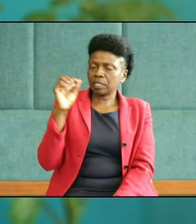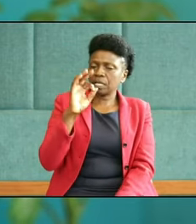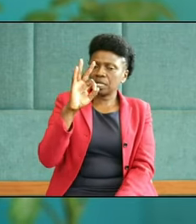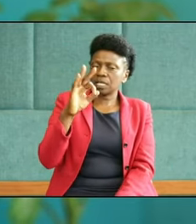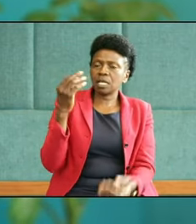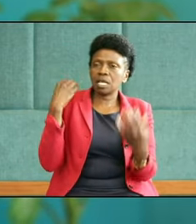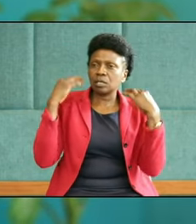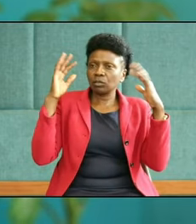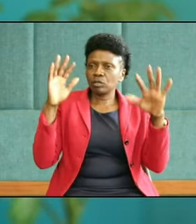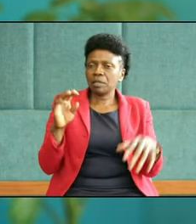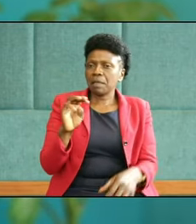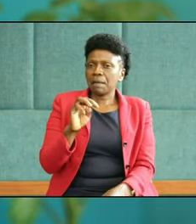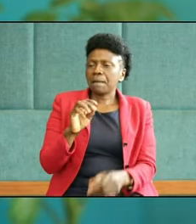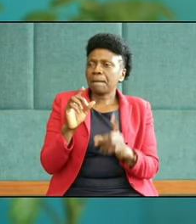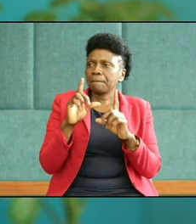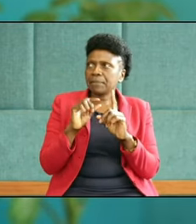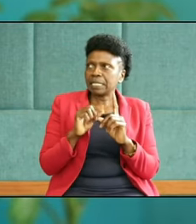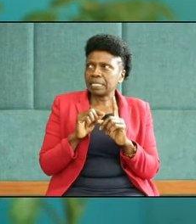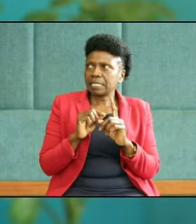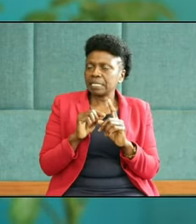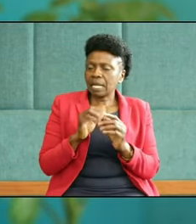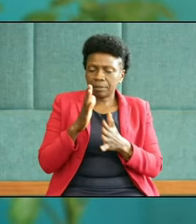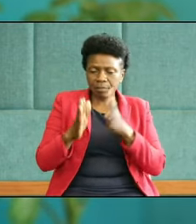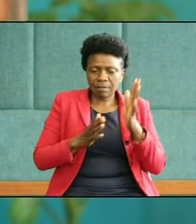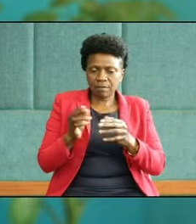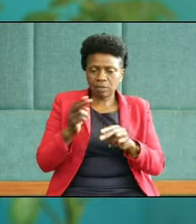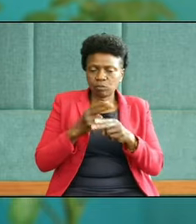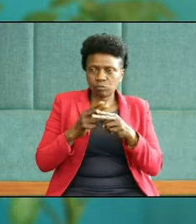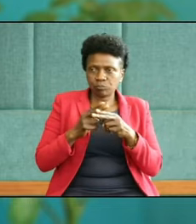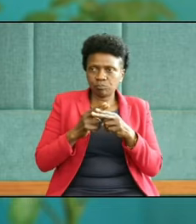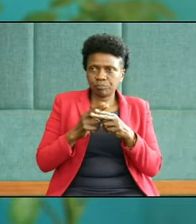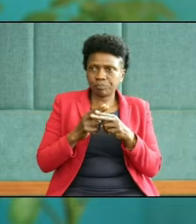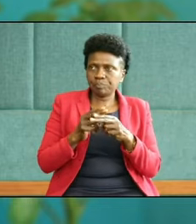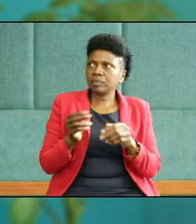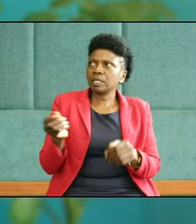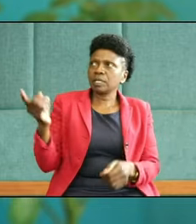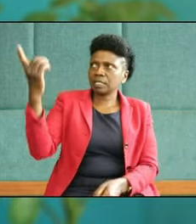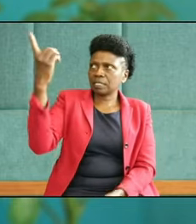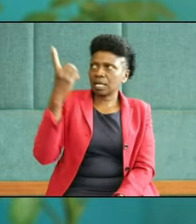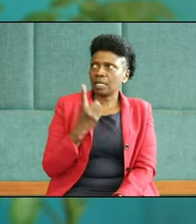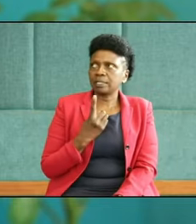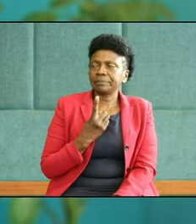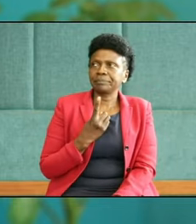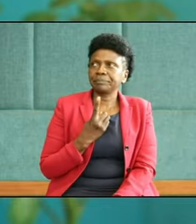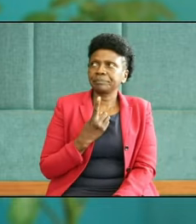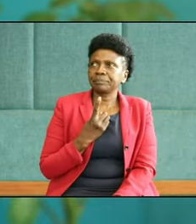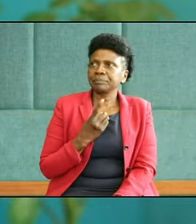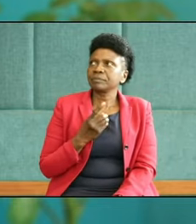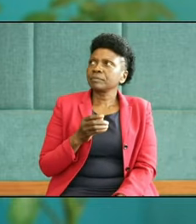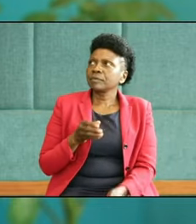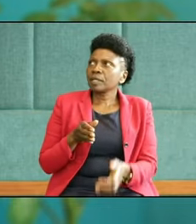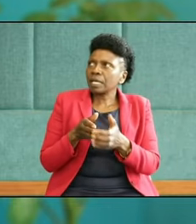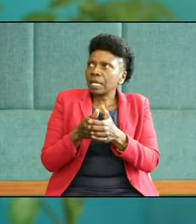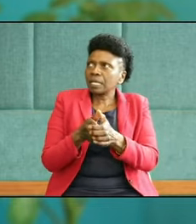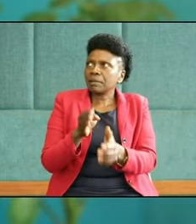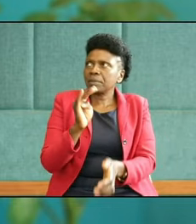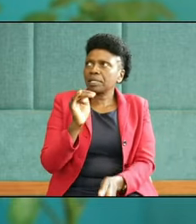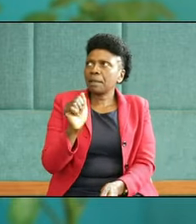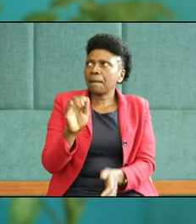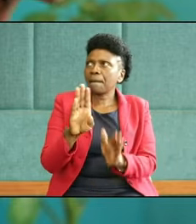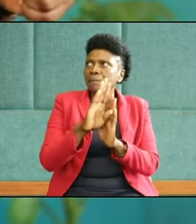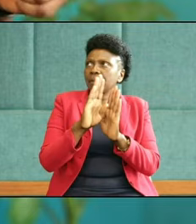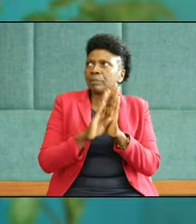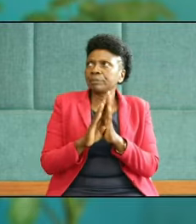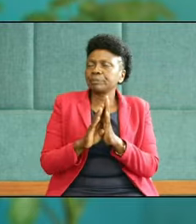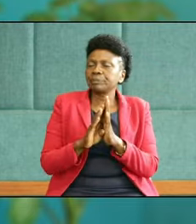messages in preparation for his soon return. And we do this through the method guided by the Bible and